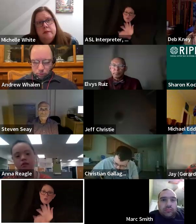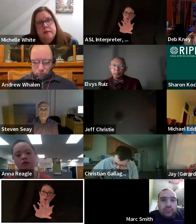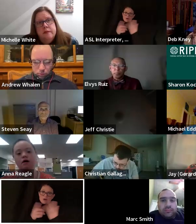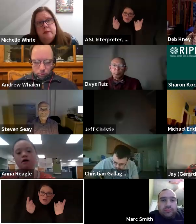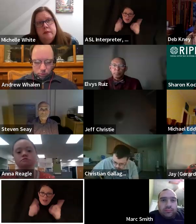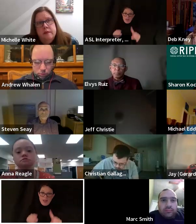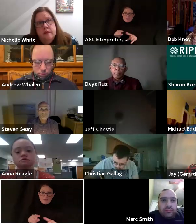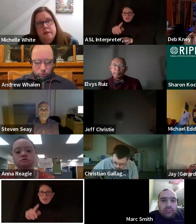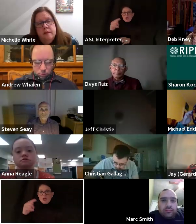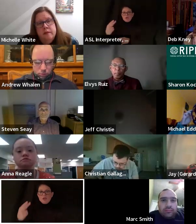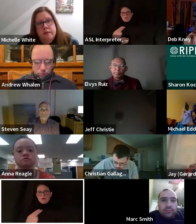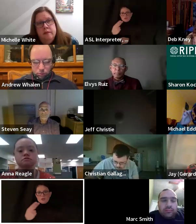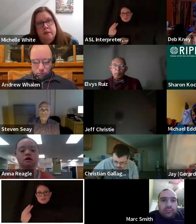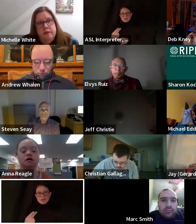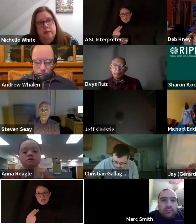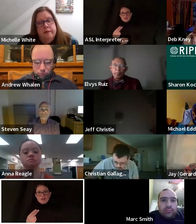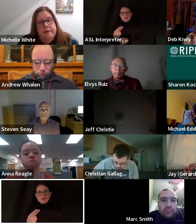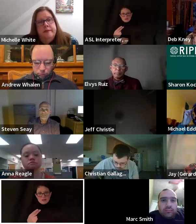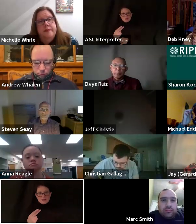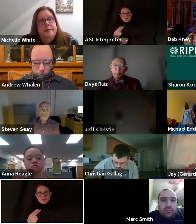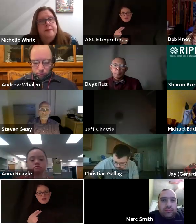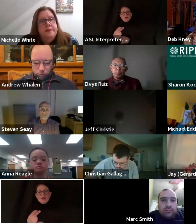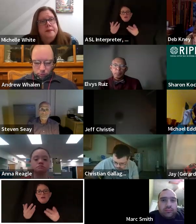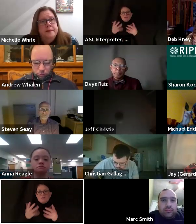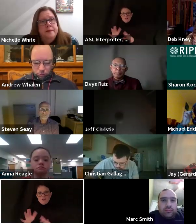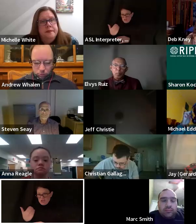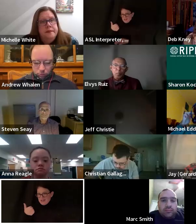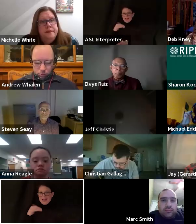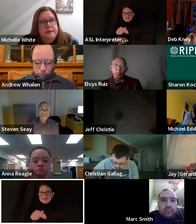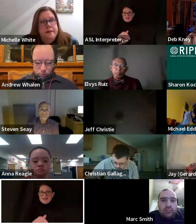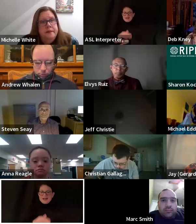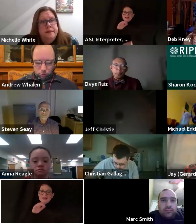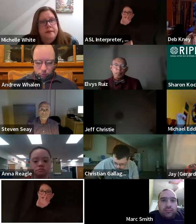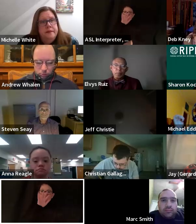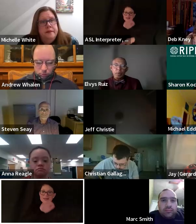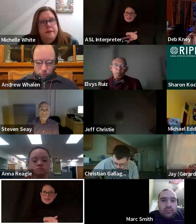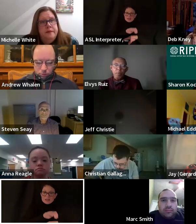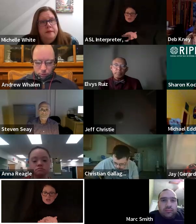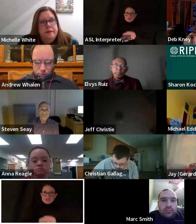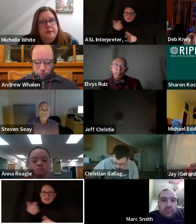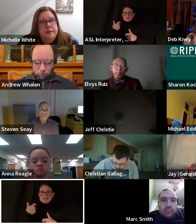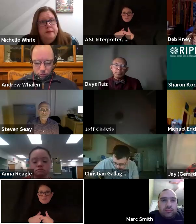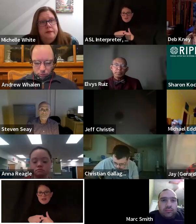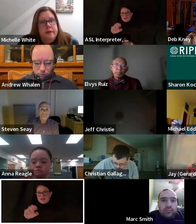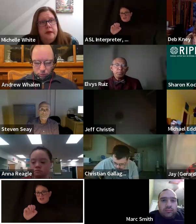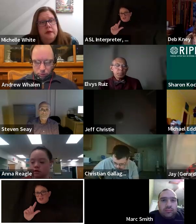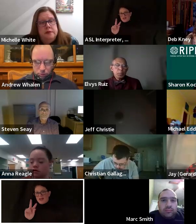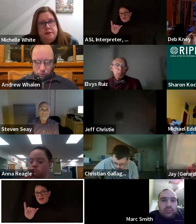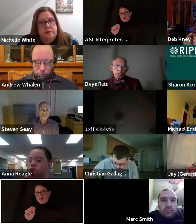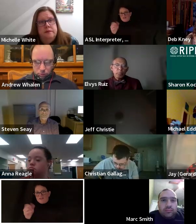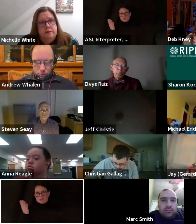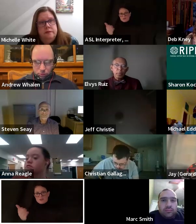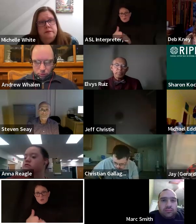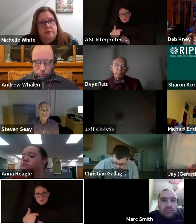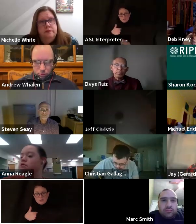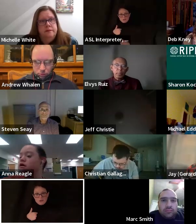on Thursday. We did the one last night in English and Spanish too. Elvis was there with me, and